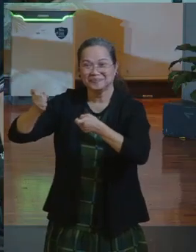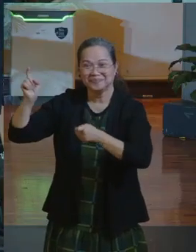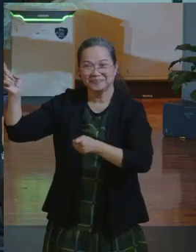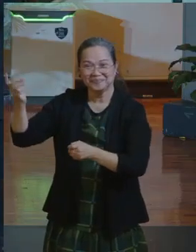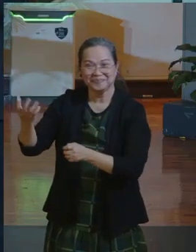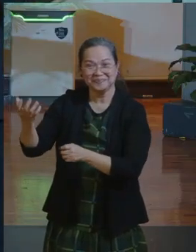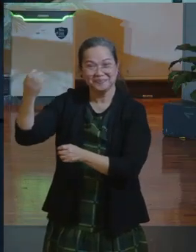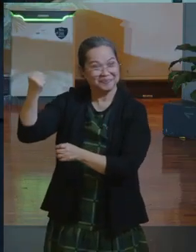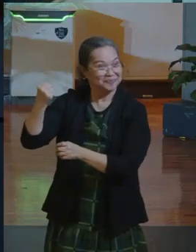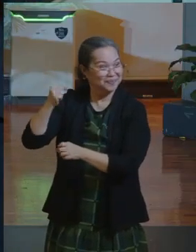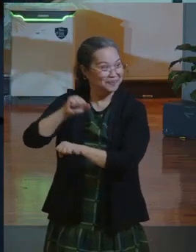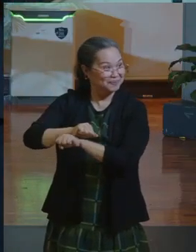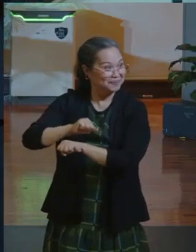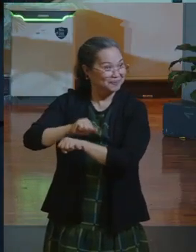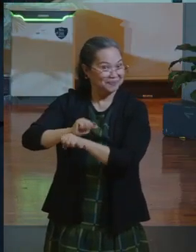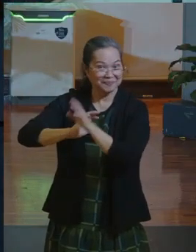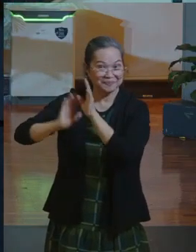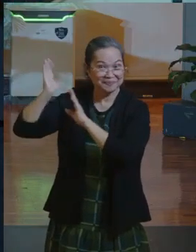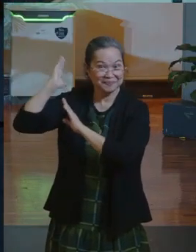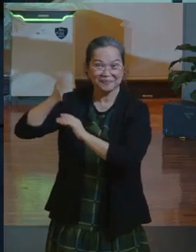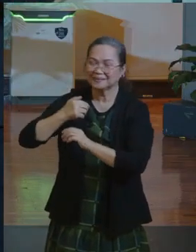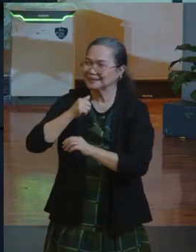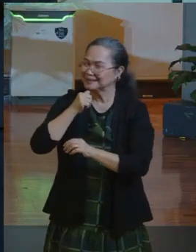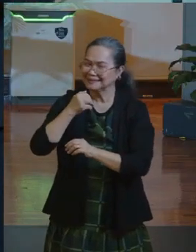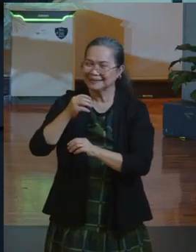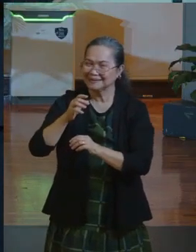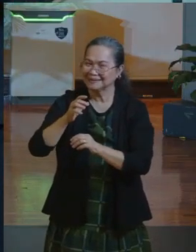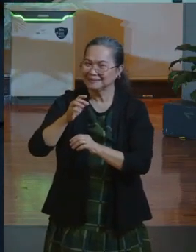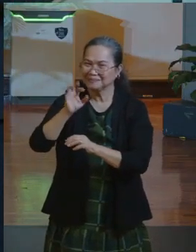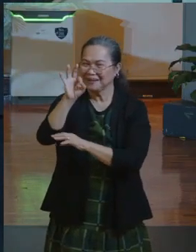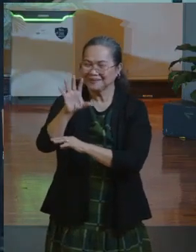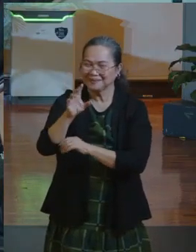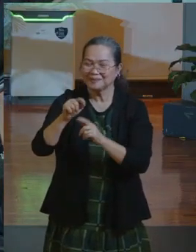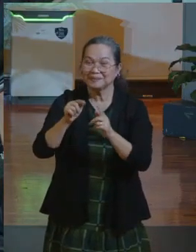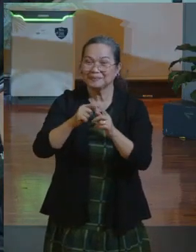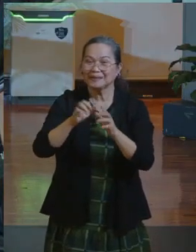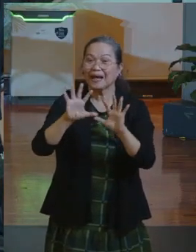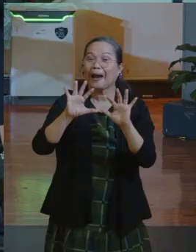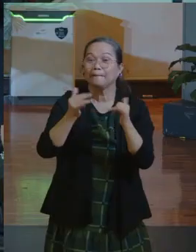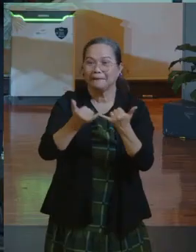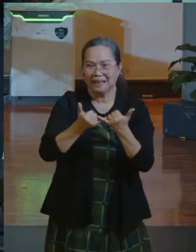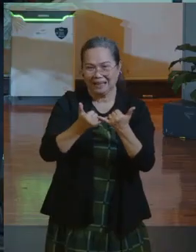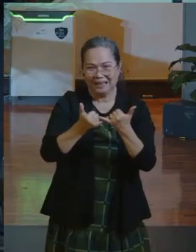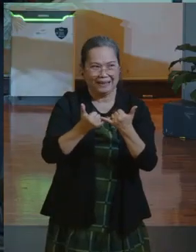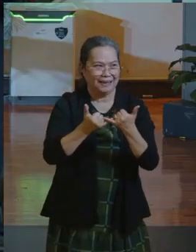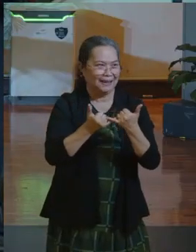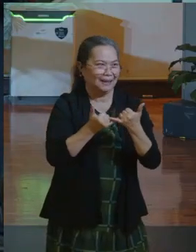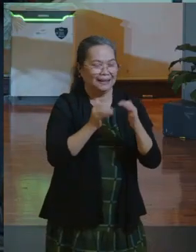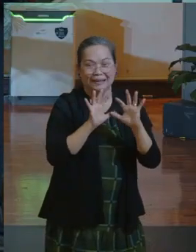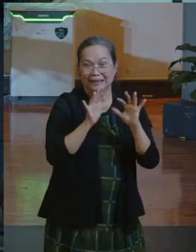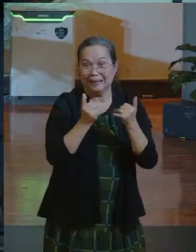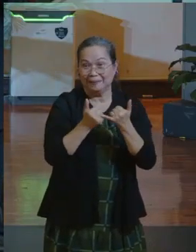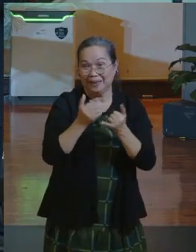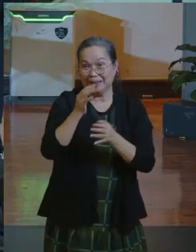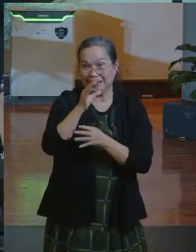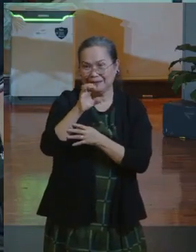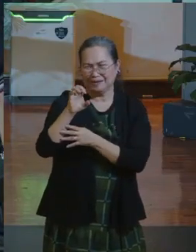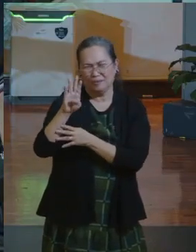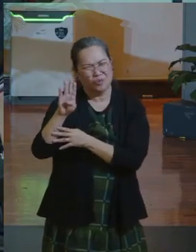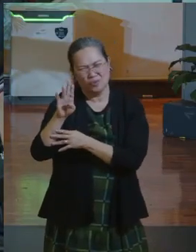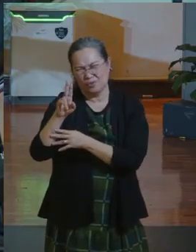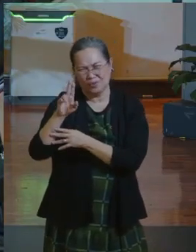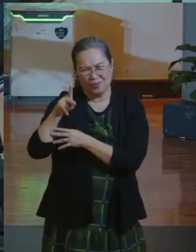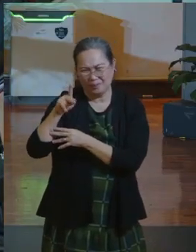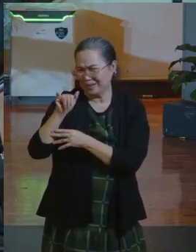potential career. Ang una pong pinag-uusapan, what is the mission? What is